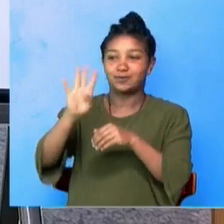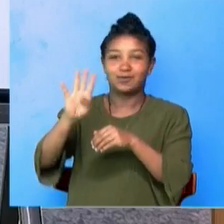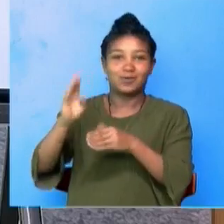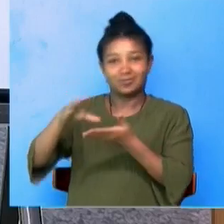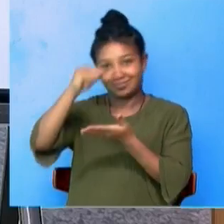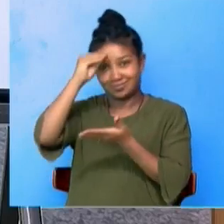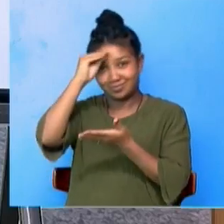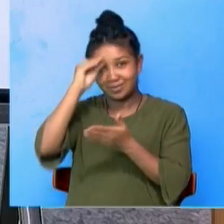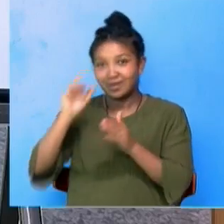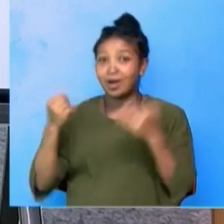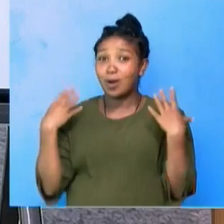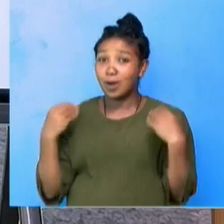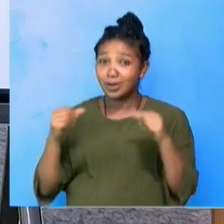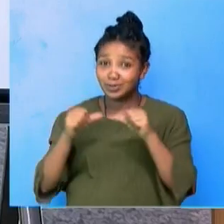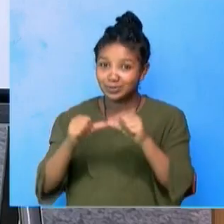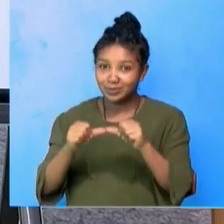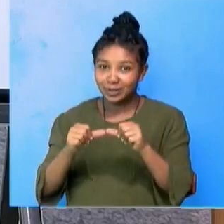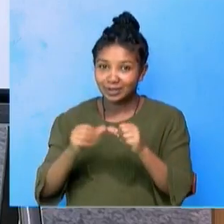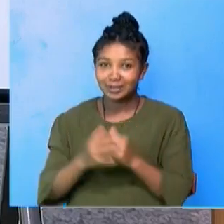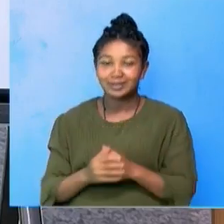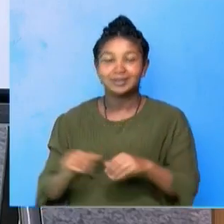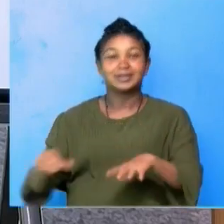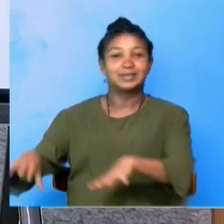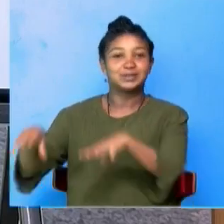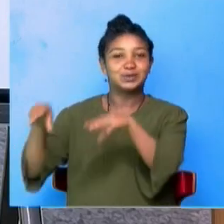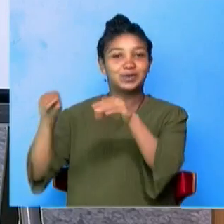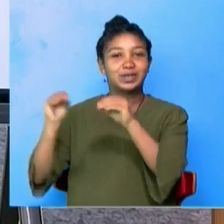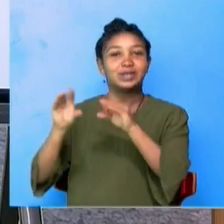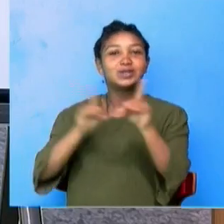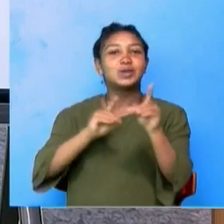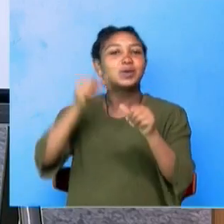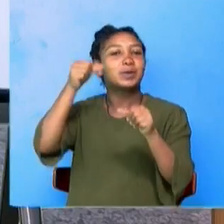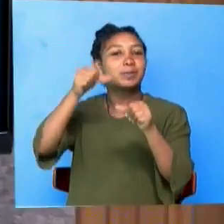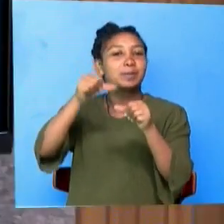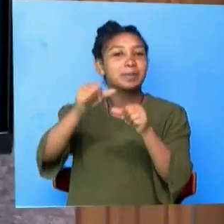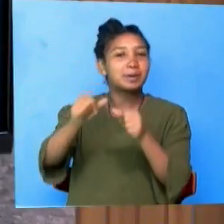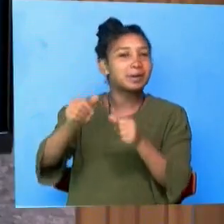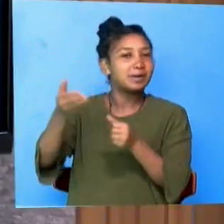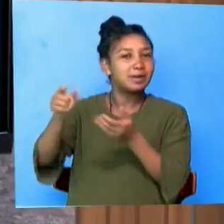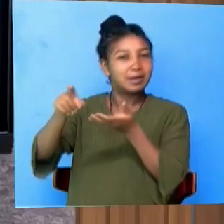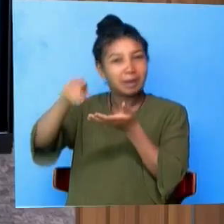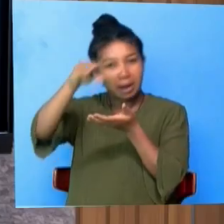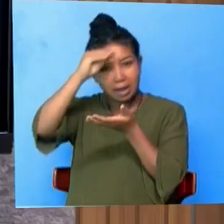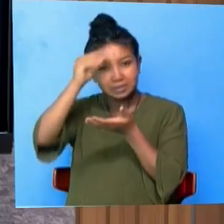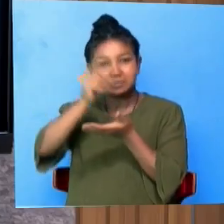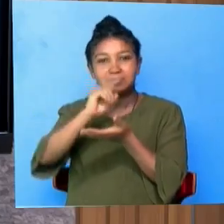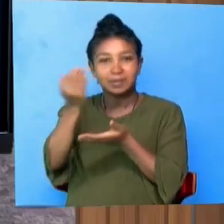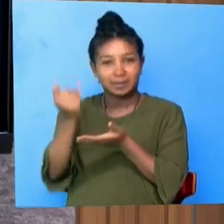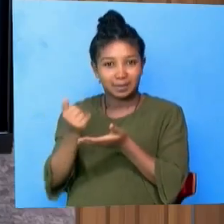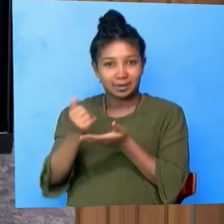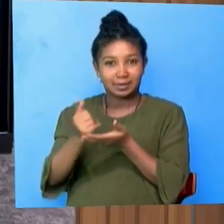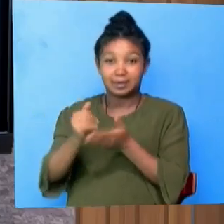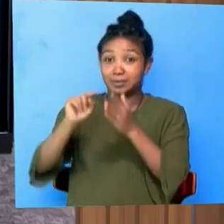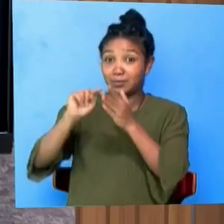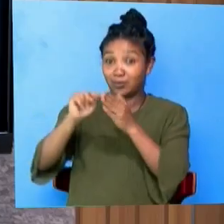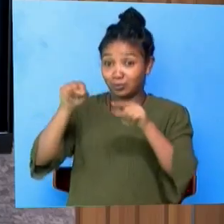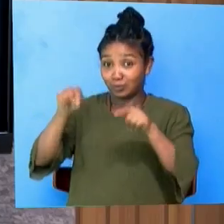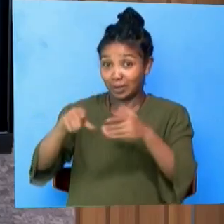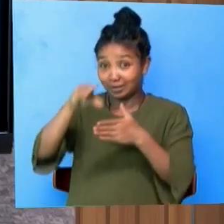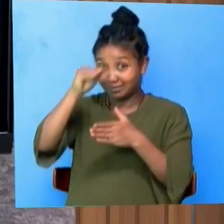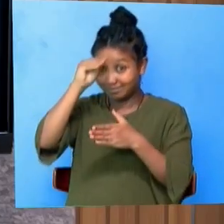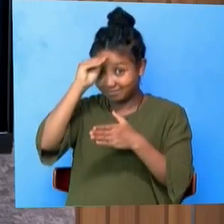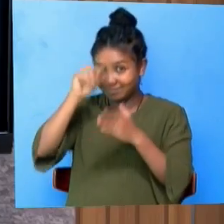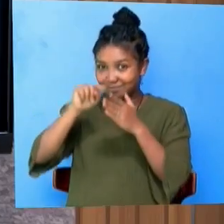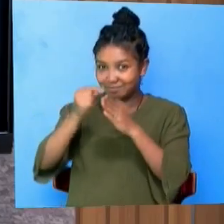lesson. How are you doing, students? Students, do you remember our previous lesson? Before we start today's